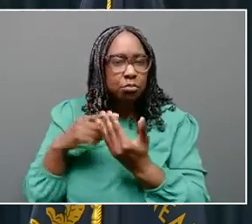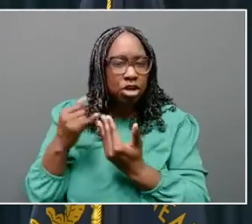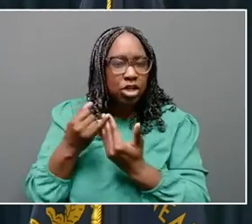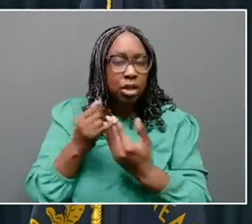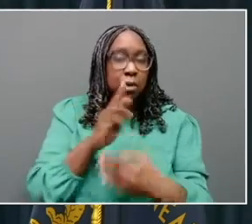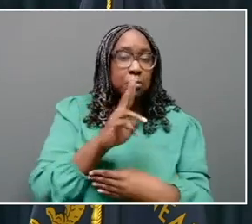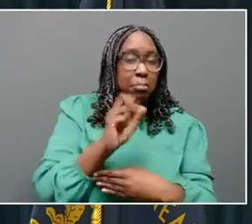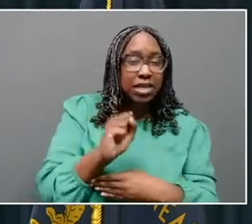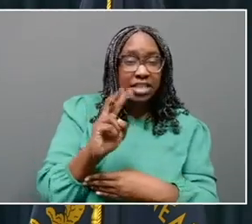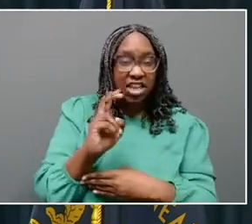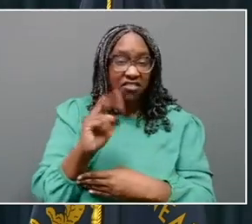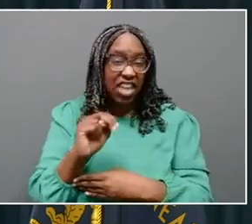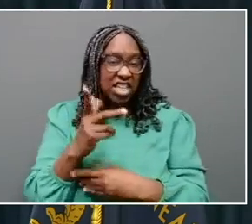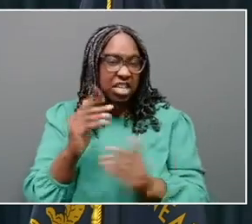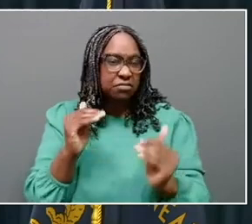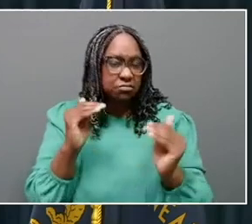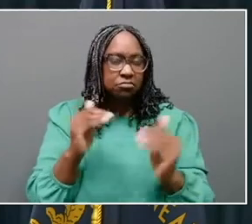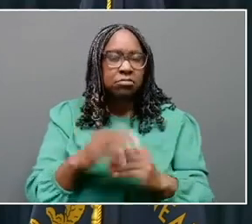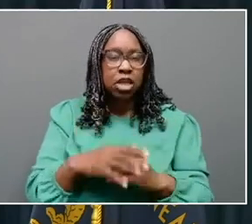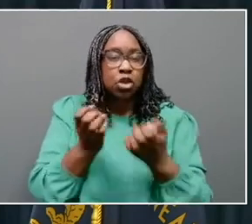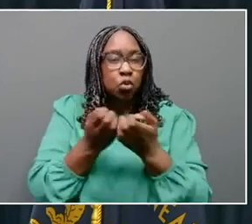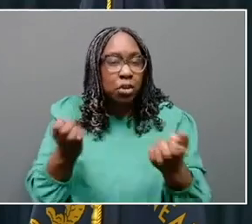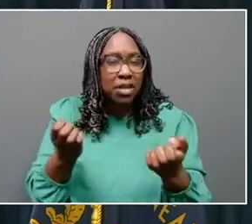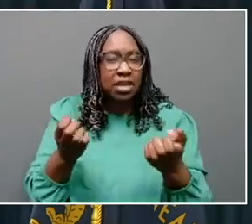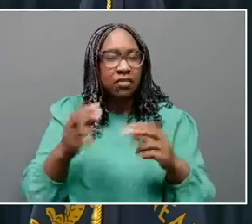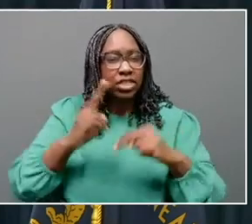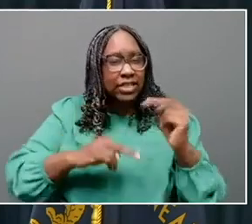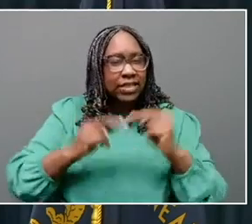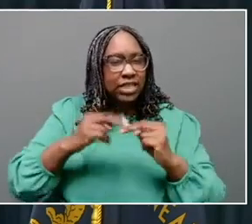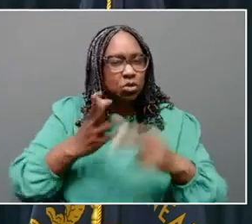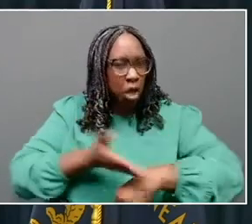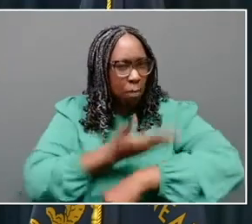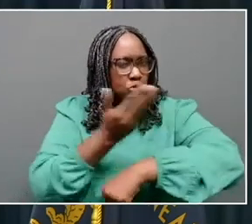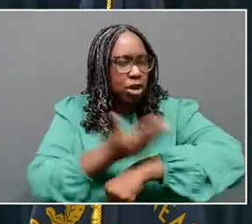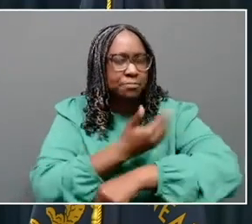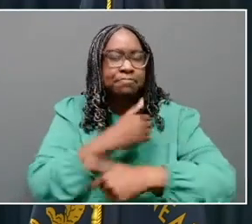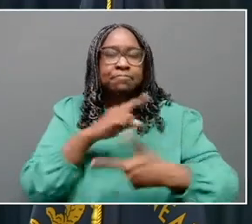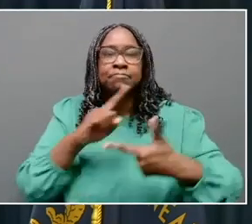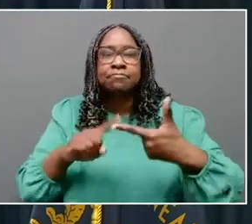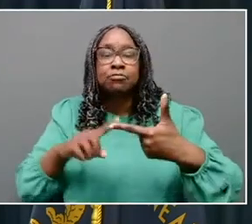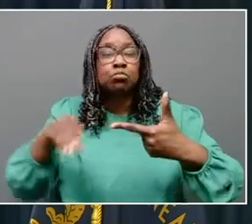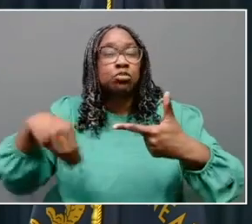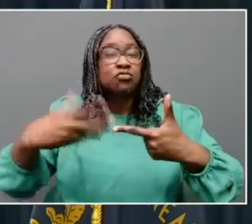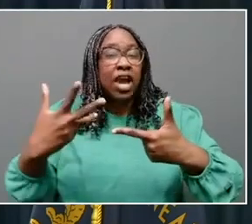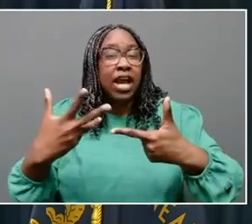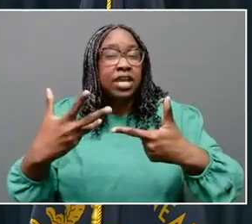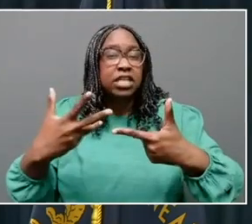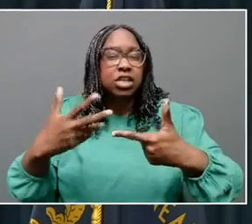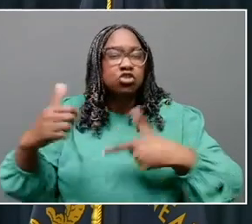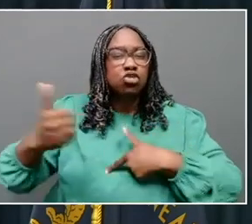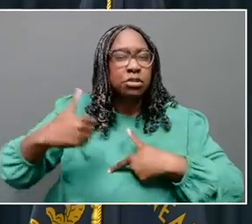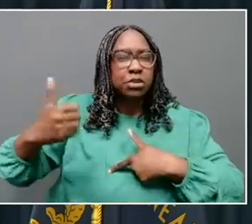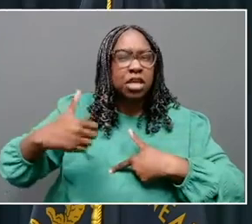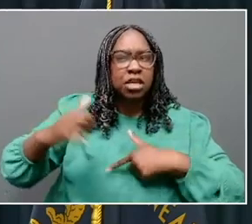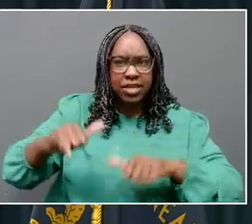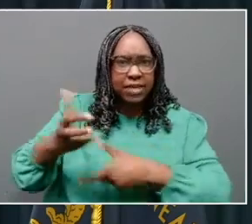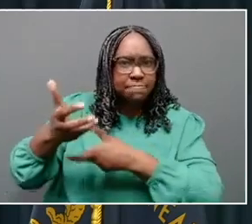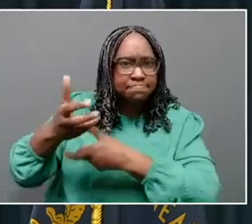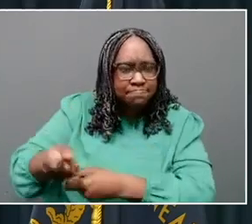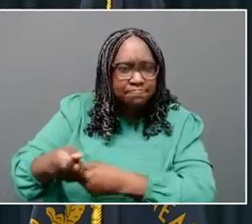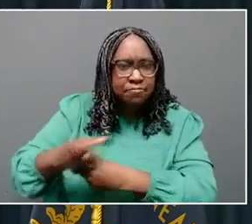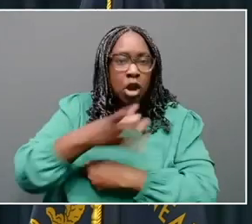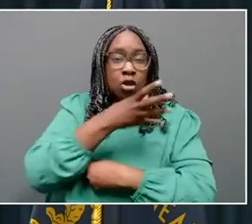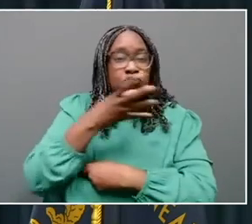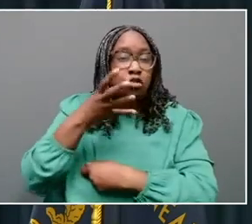and upgrade transit equipment and facilities. Second, it's going to provide reliable, accessible transportation in rural areas for Kentuckians